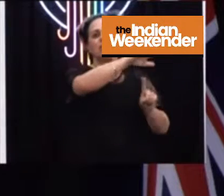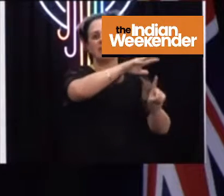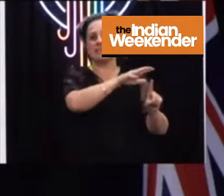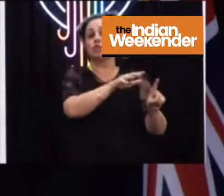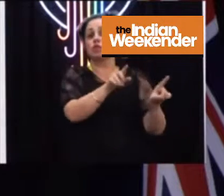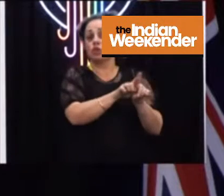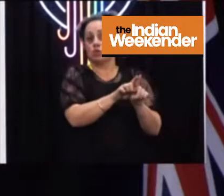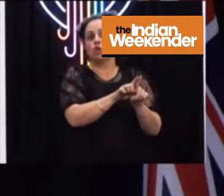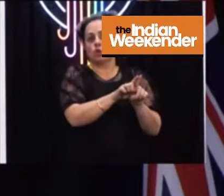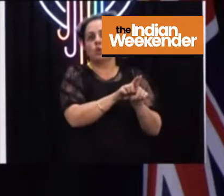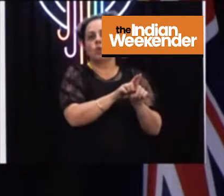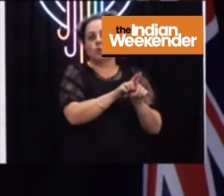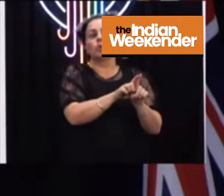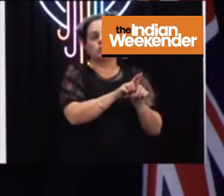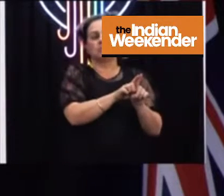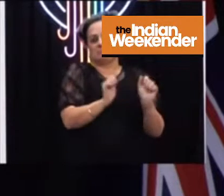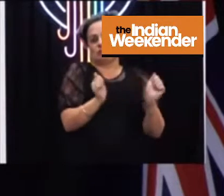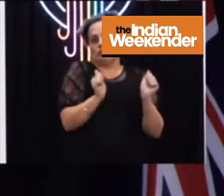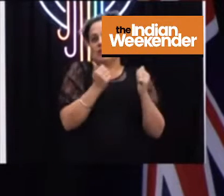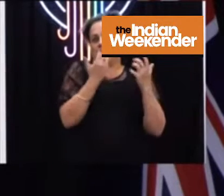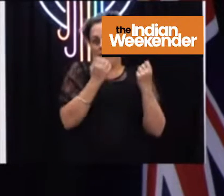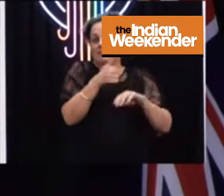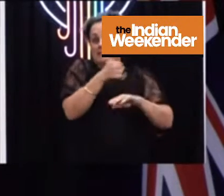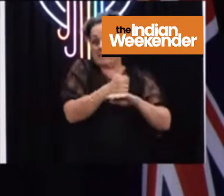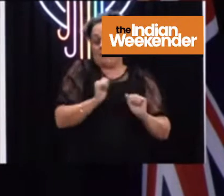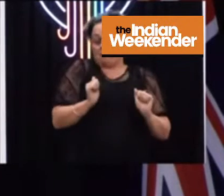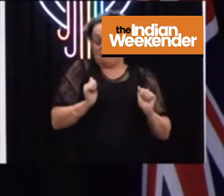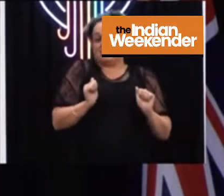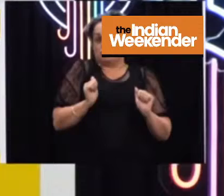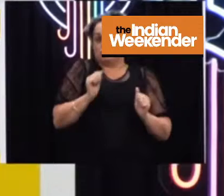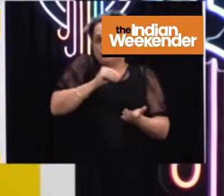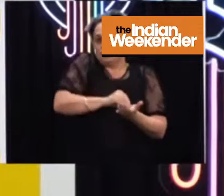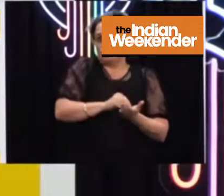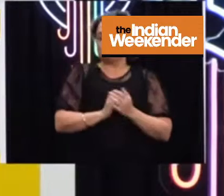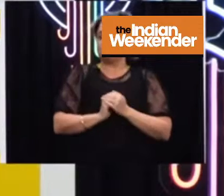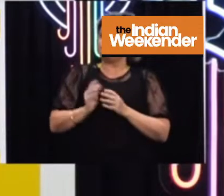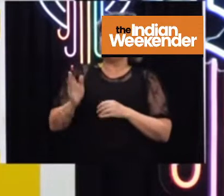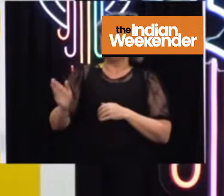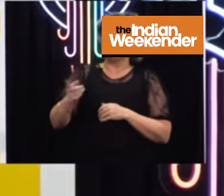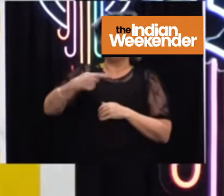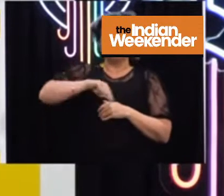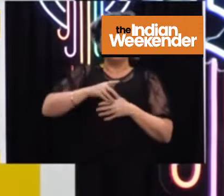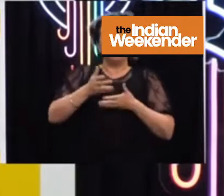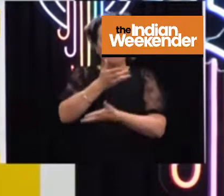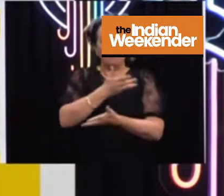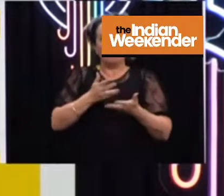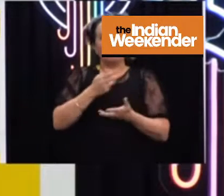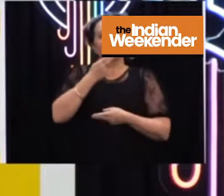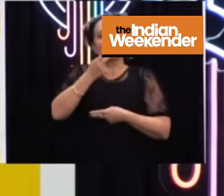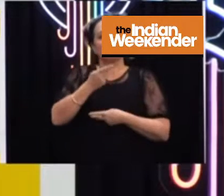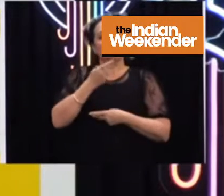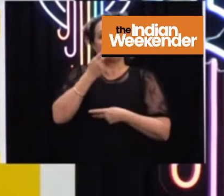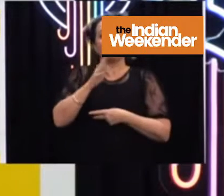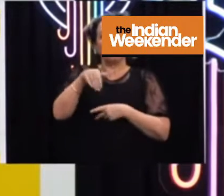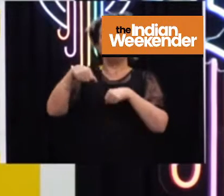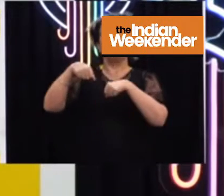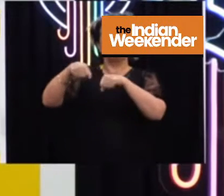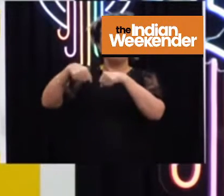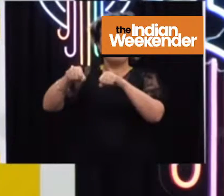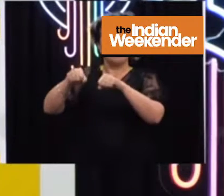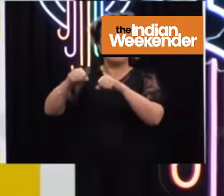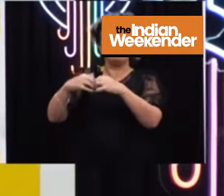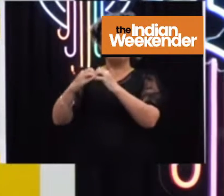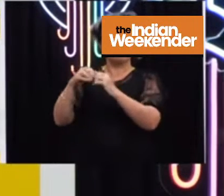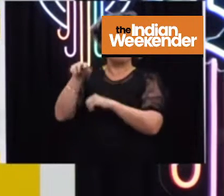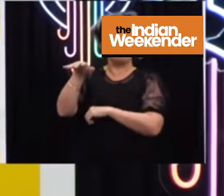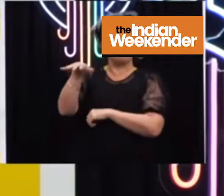do the surveillance testing. Look, I'll ask the question about the team, because we've talked a lot about the use of supermarkets, because look, ultimately